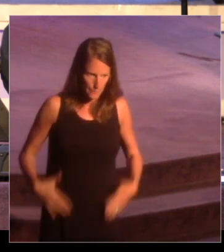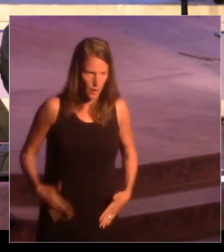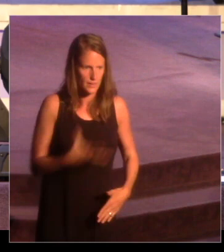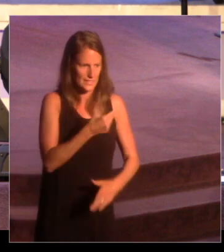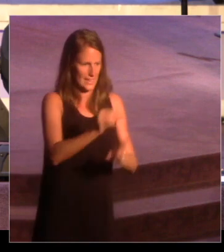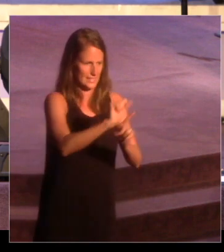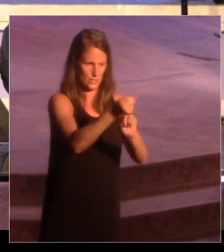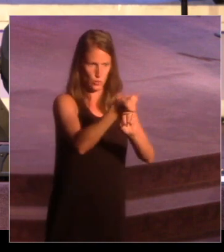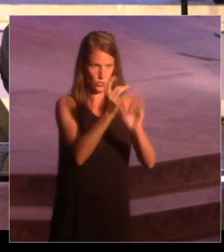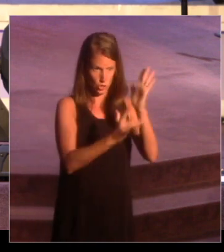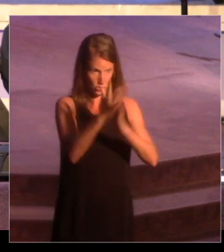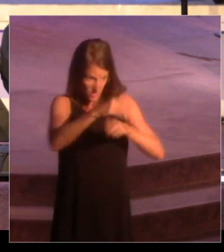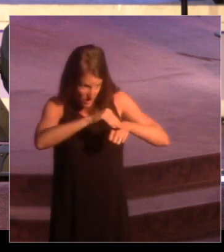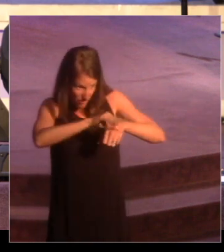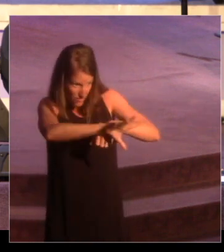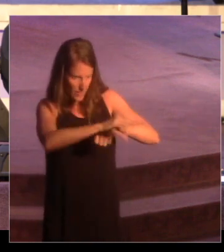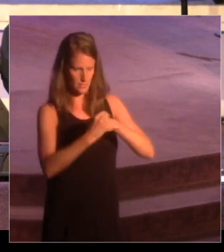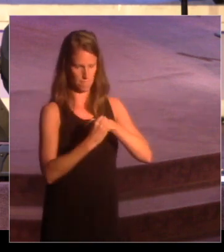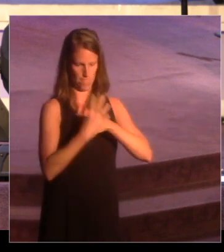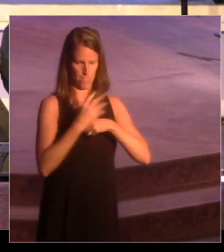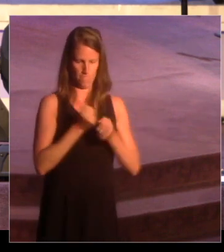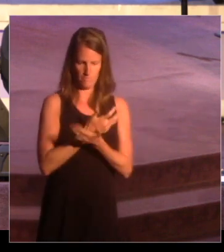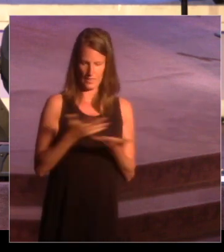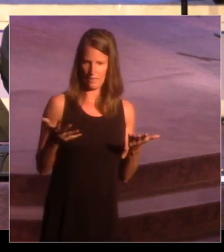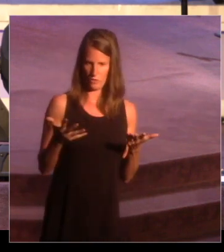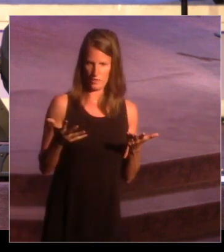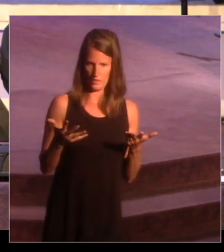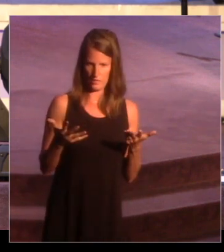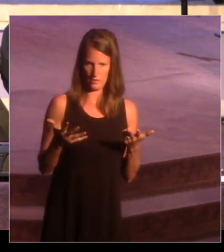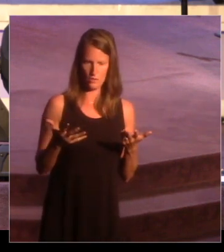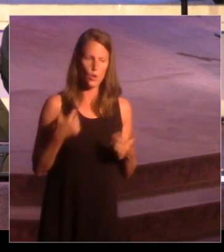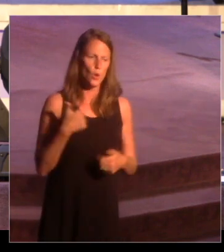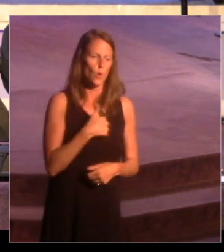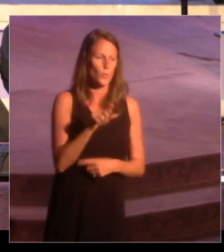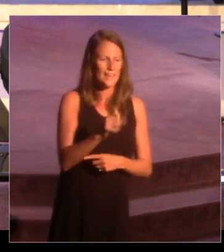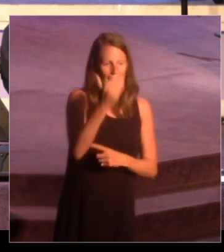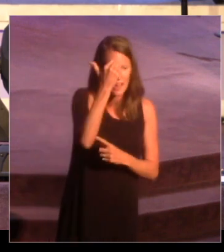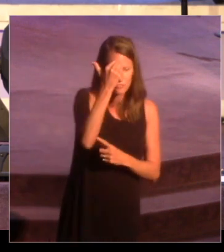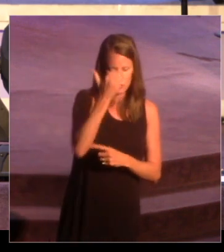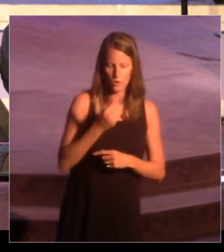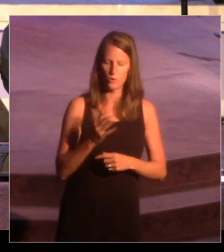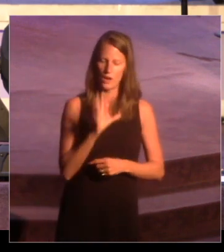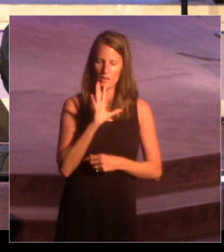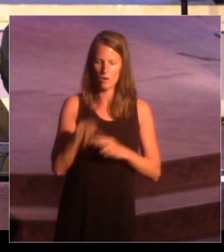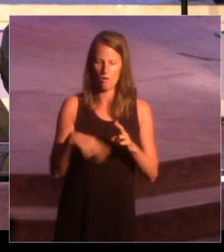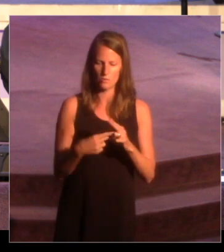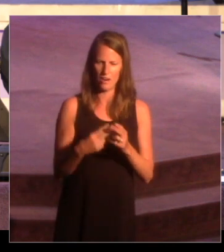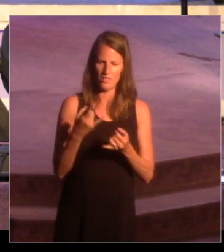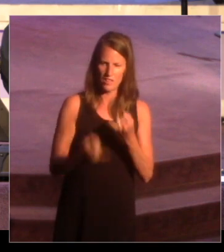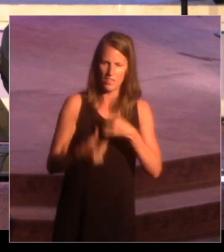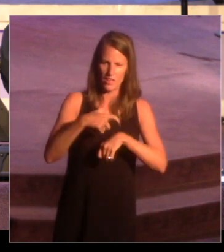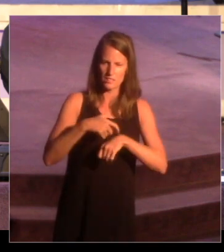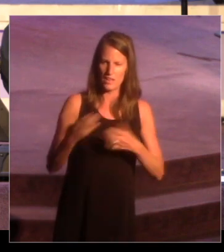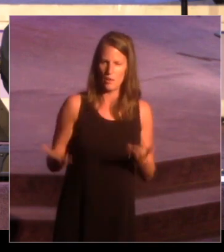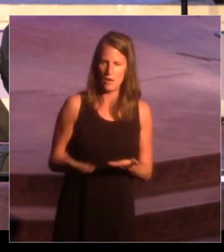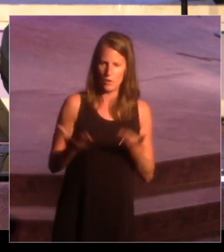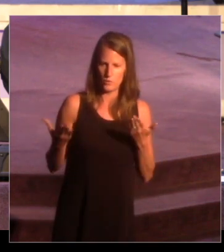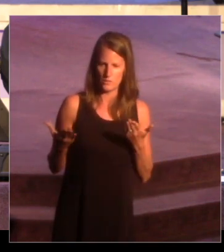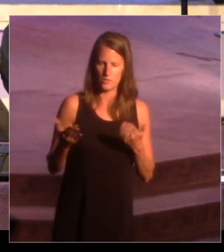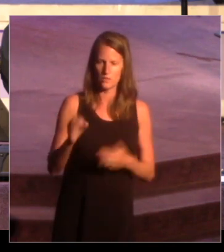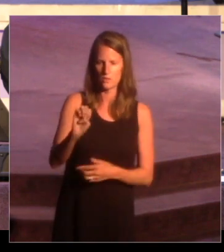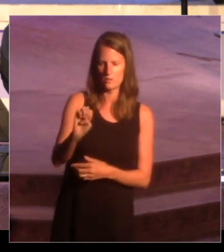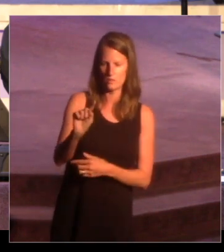ideas and key phrases that we have to help redefine for the church is one I actually talked about last time I was here. It's the idea of